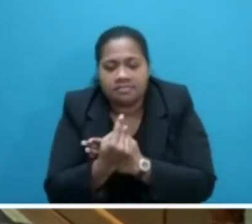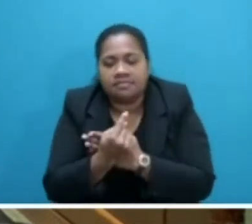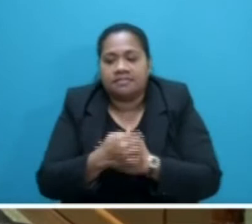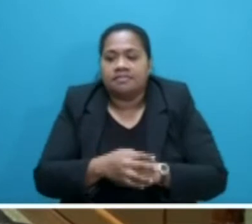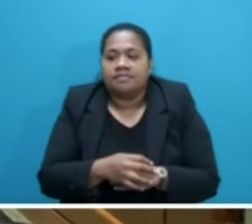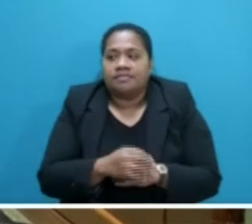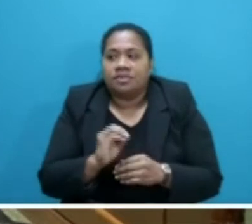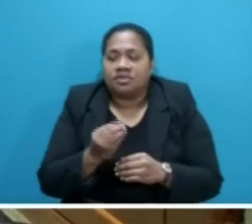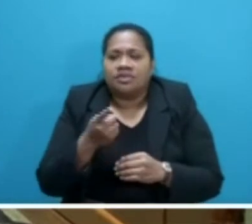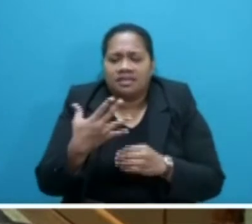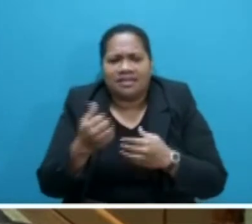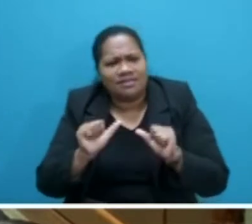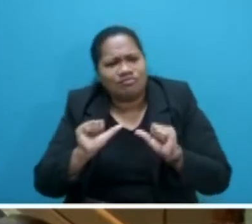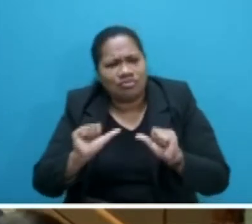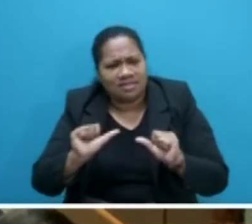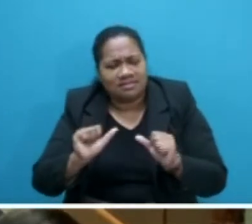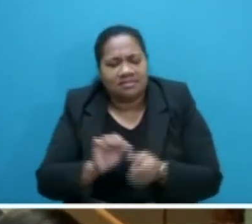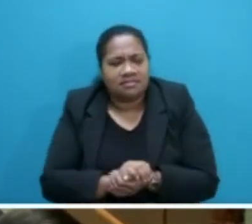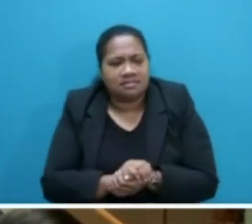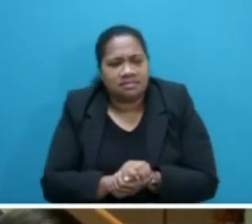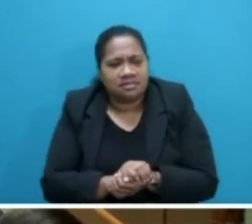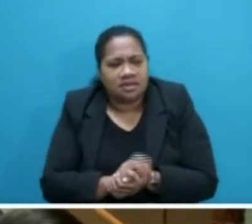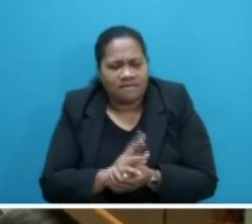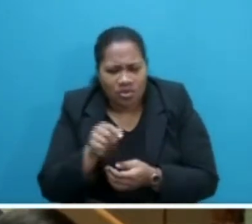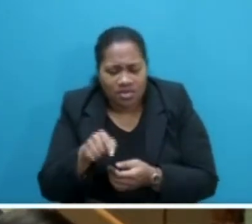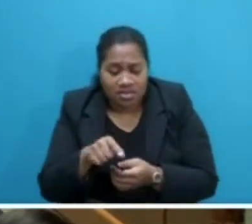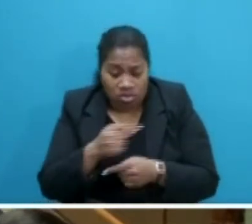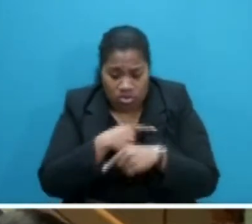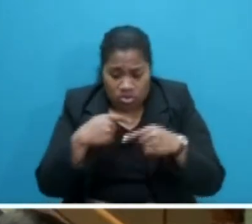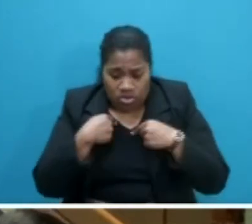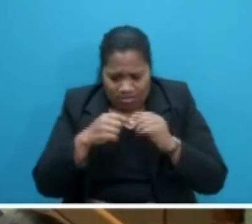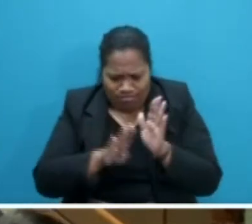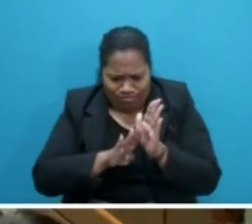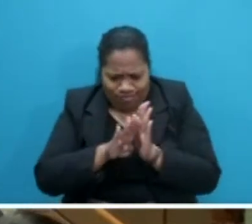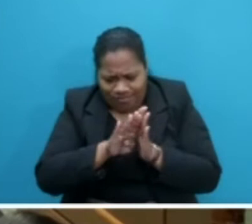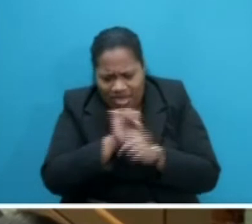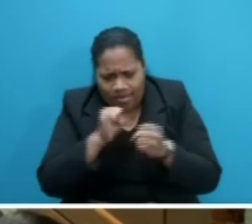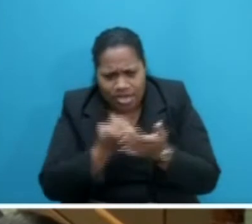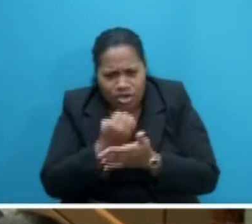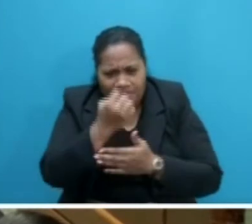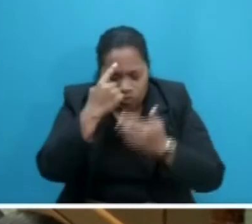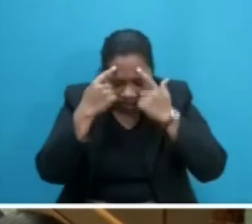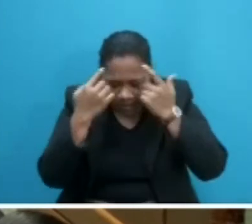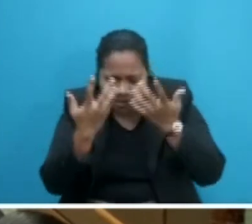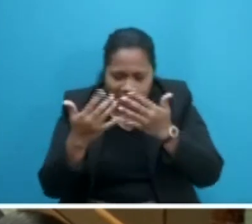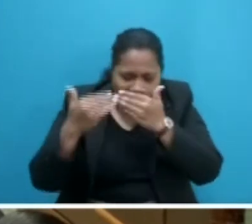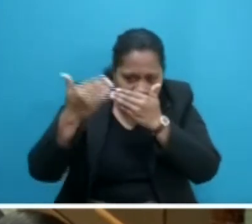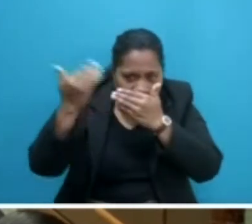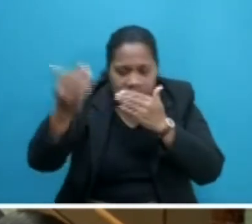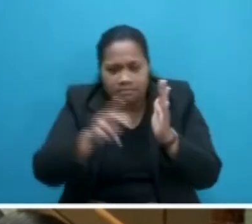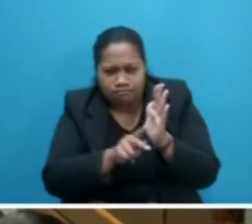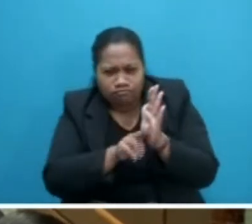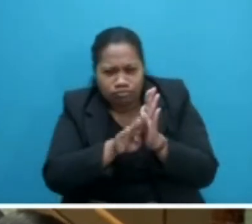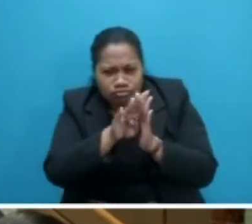in bitter agony. As we improved our economy with innovative thinking and forward-looking policies,